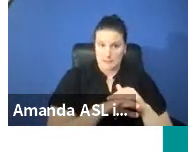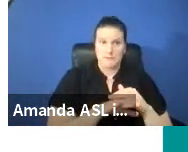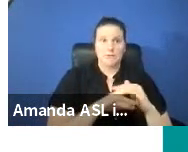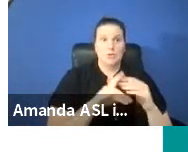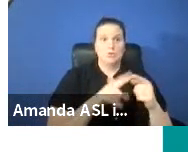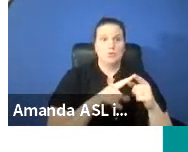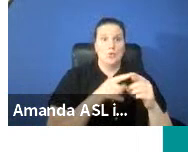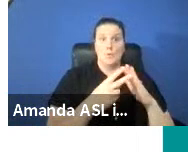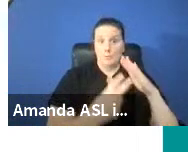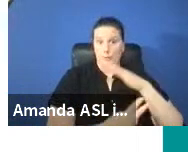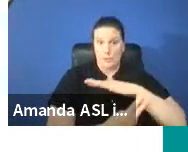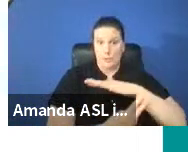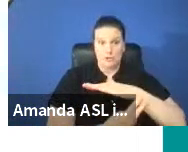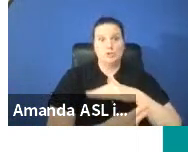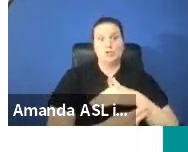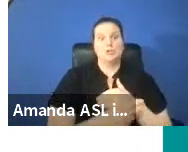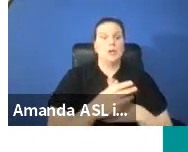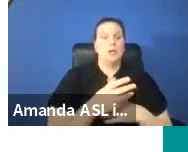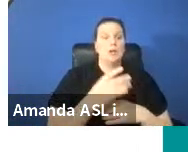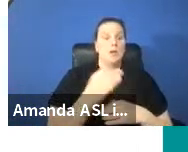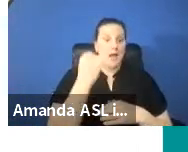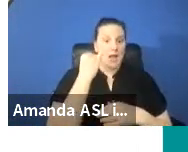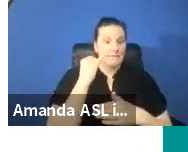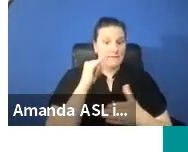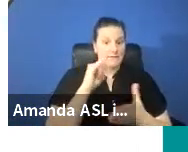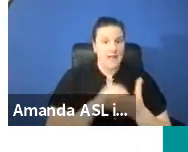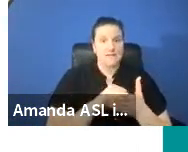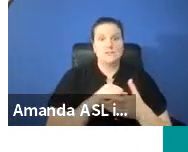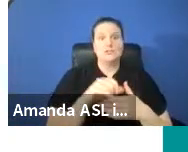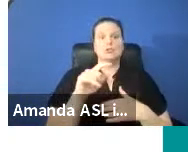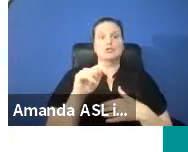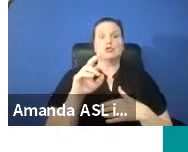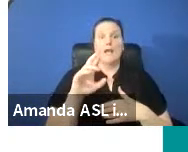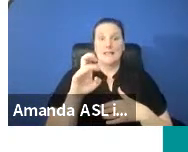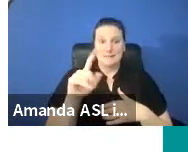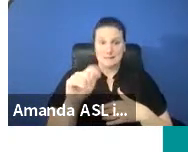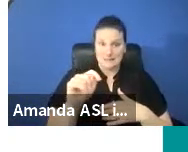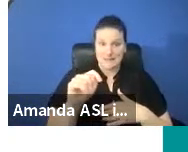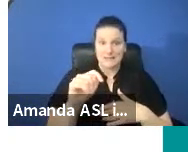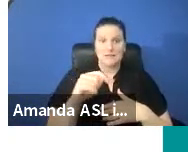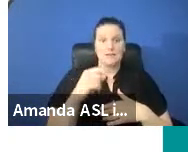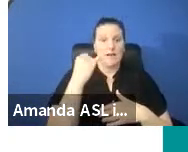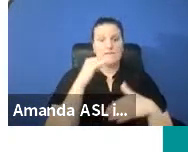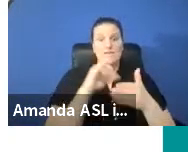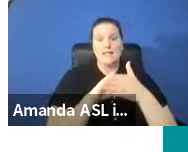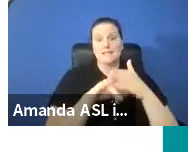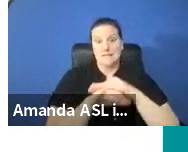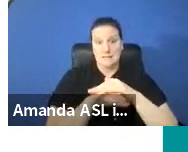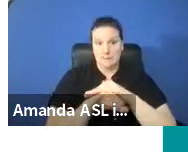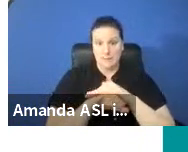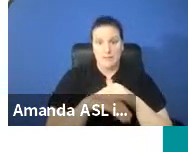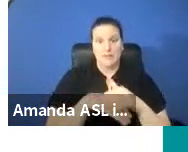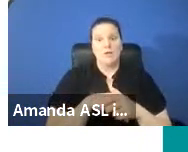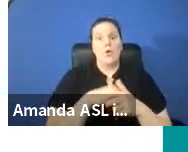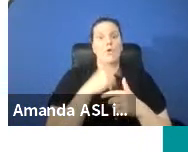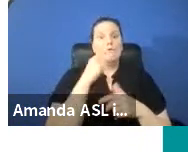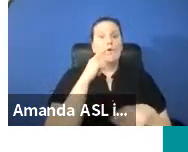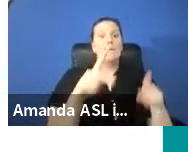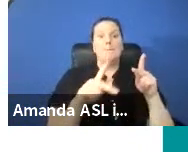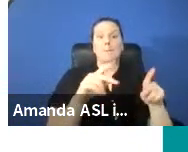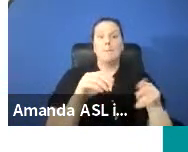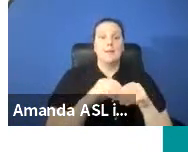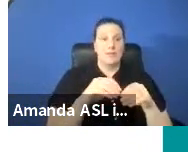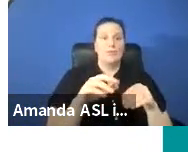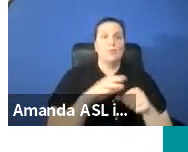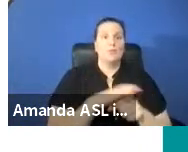the bridge, whether it's transit, whether it's accessibility for folks in the region, I